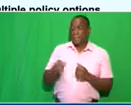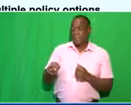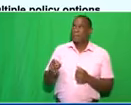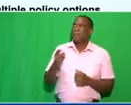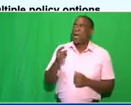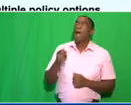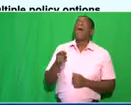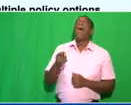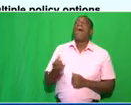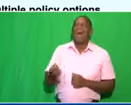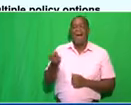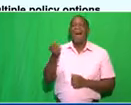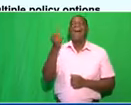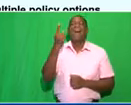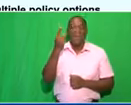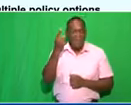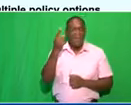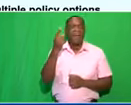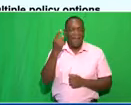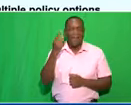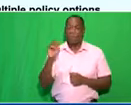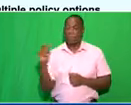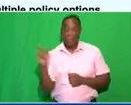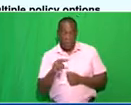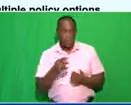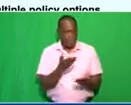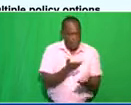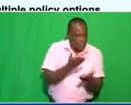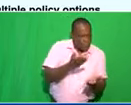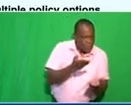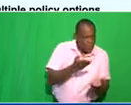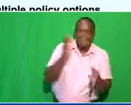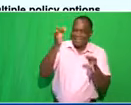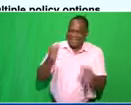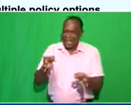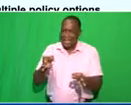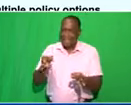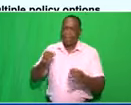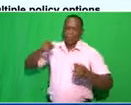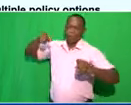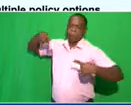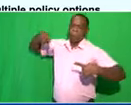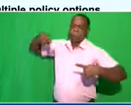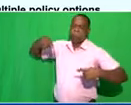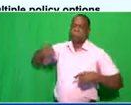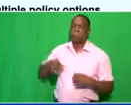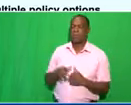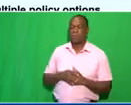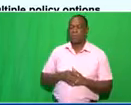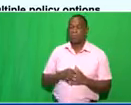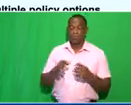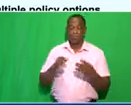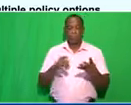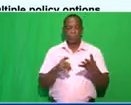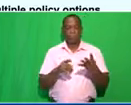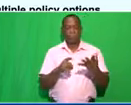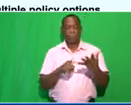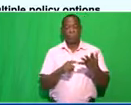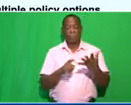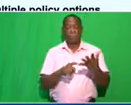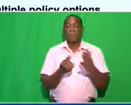and look for the evidence and come to a conclusion. We also have to review theory and policy. There's a lot